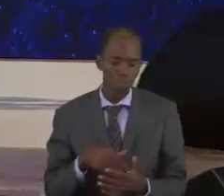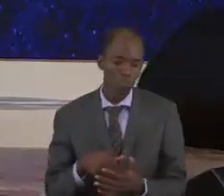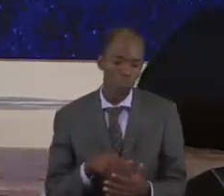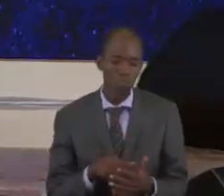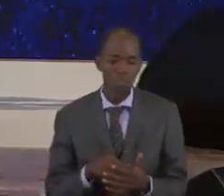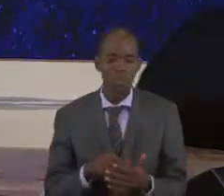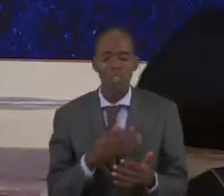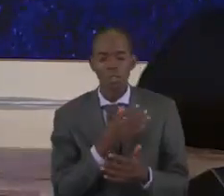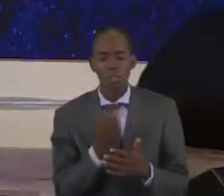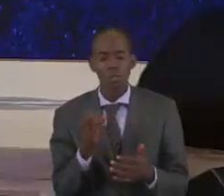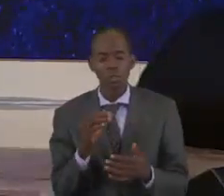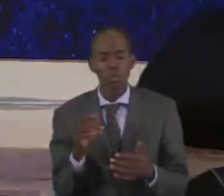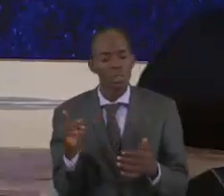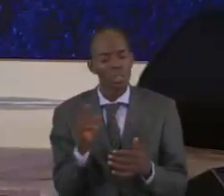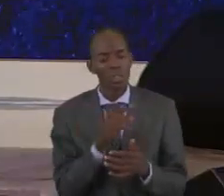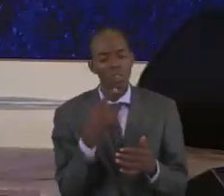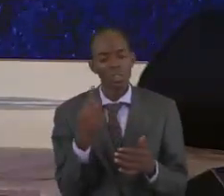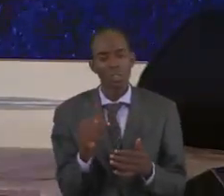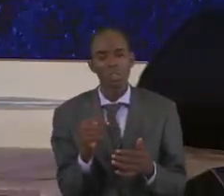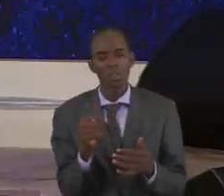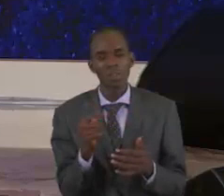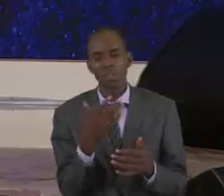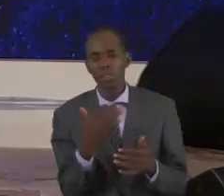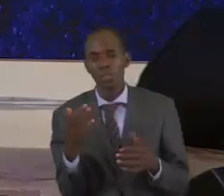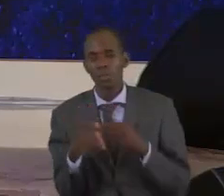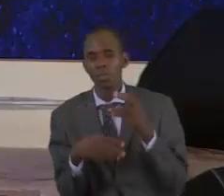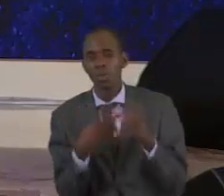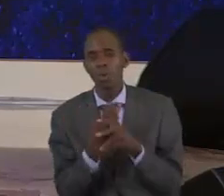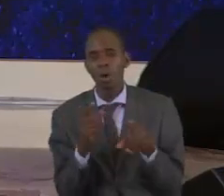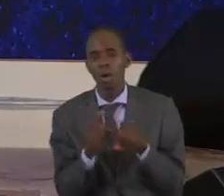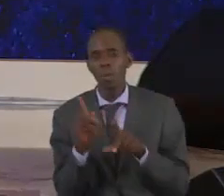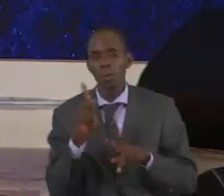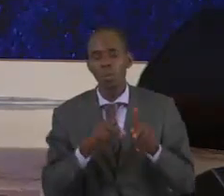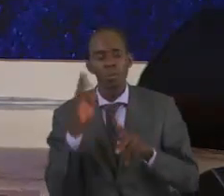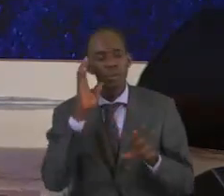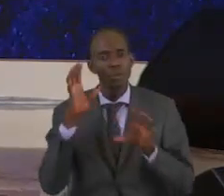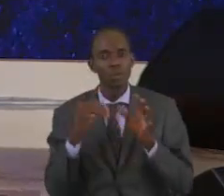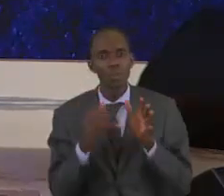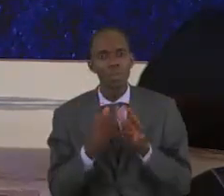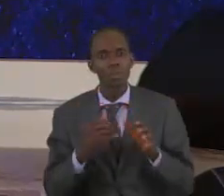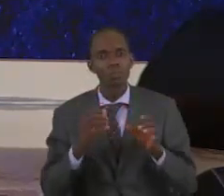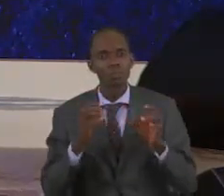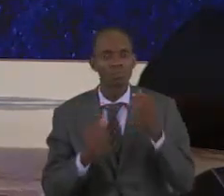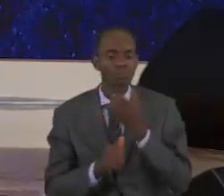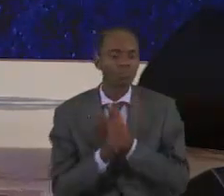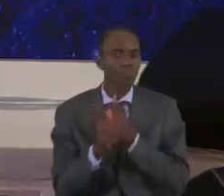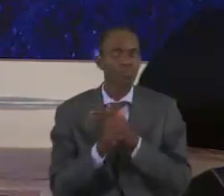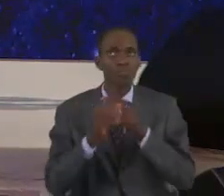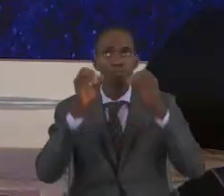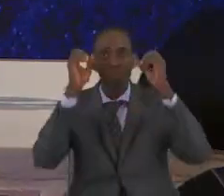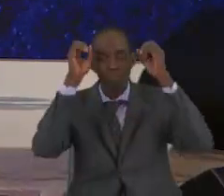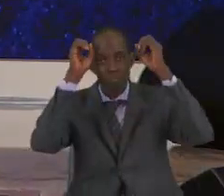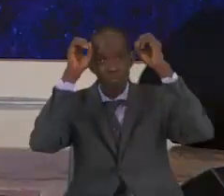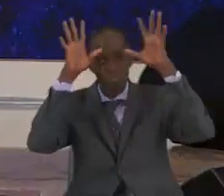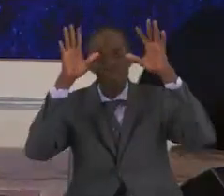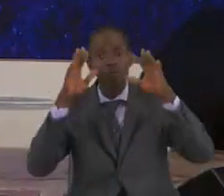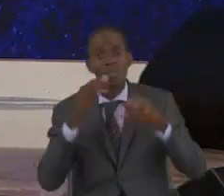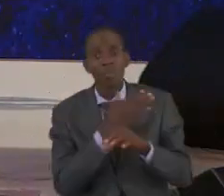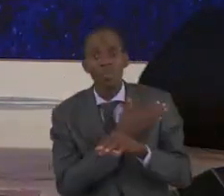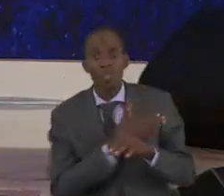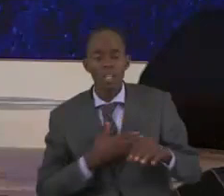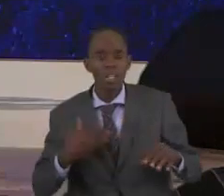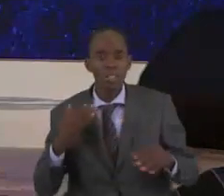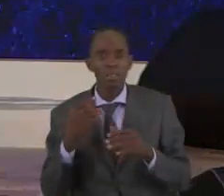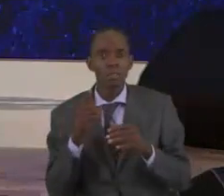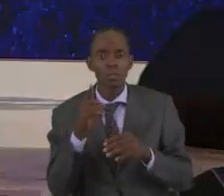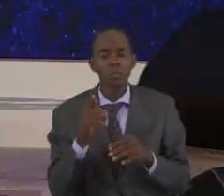the maxims of the world. And some will do it violently, pugnaciously. But then you